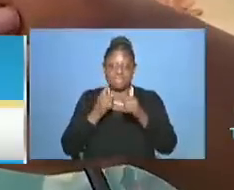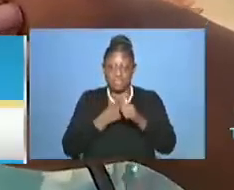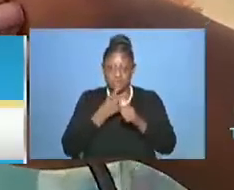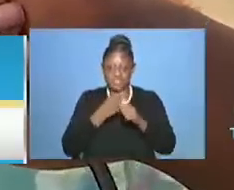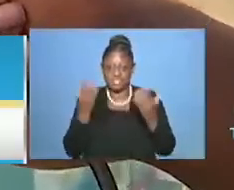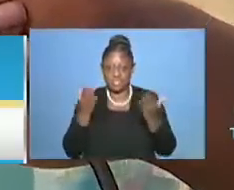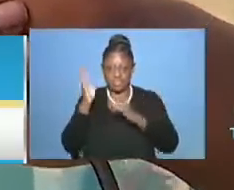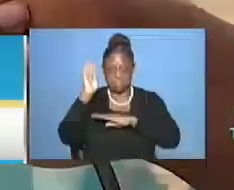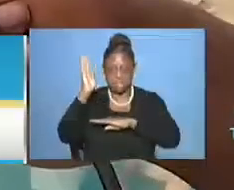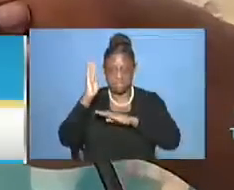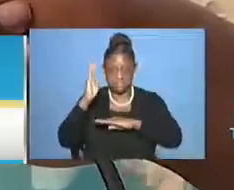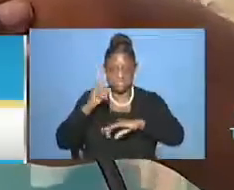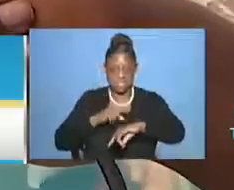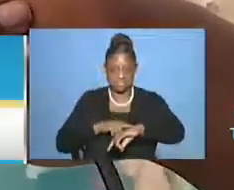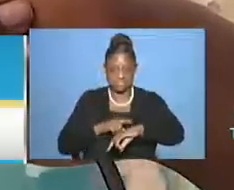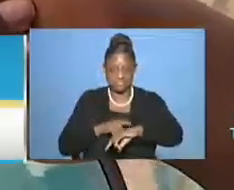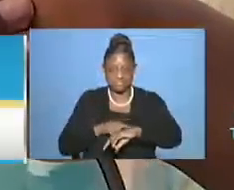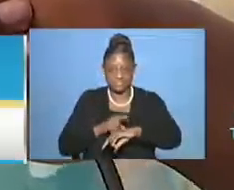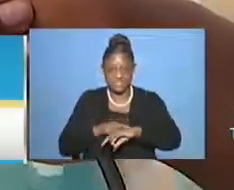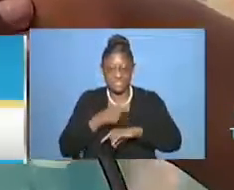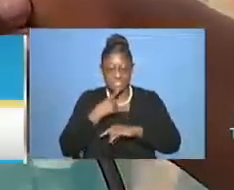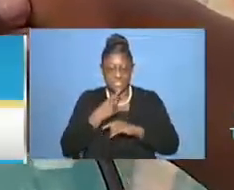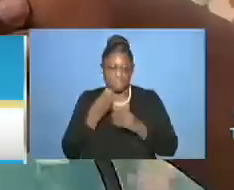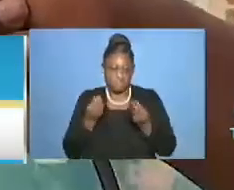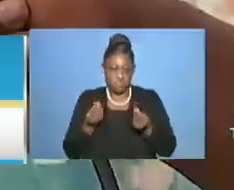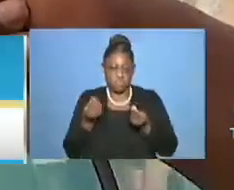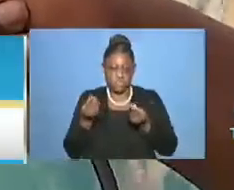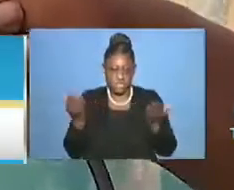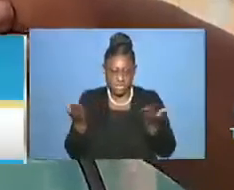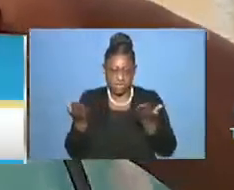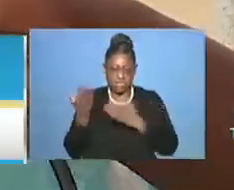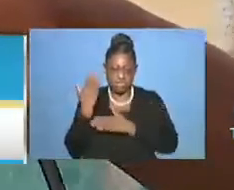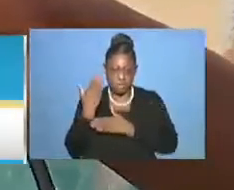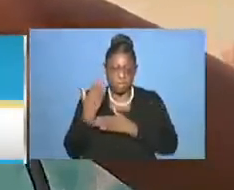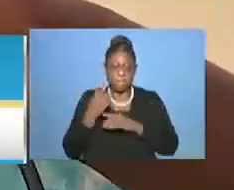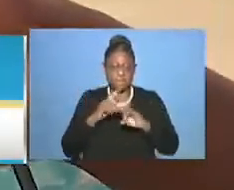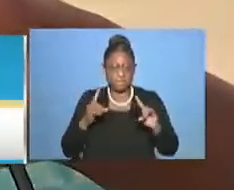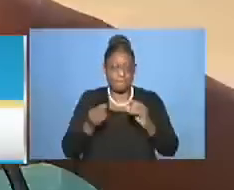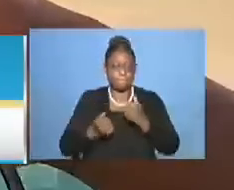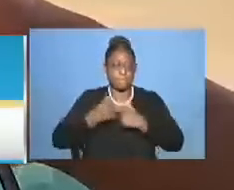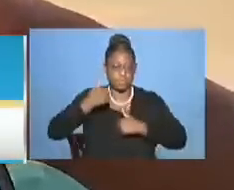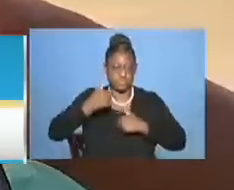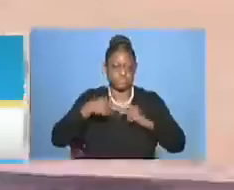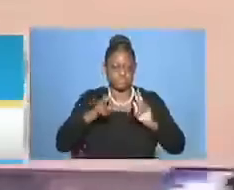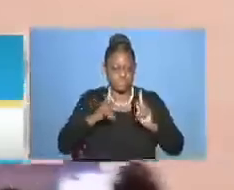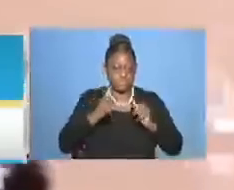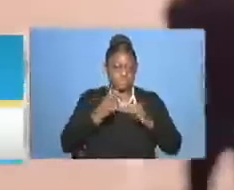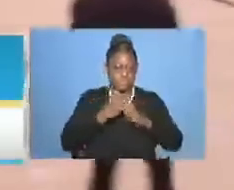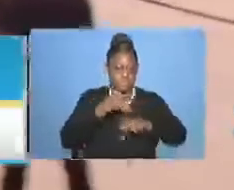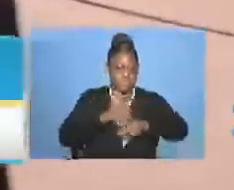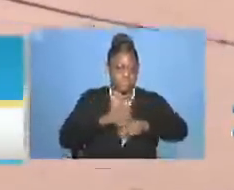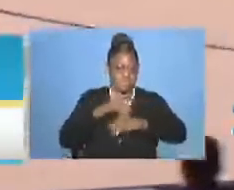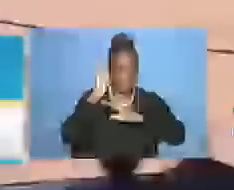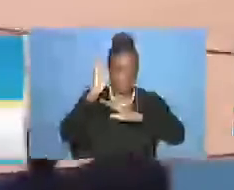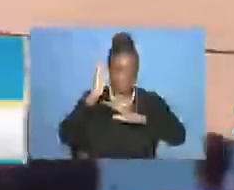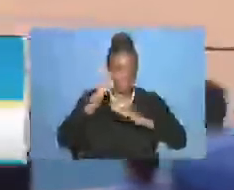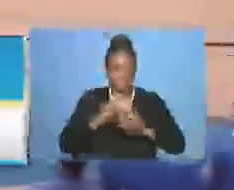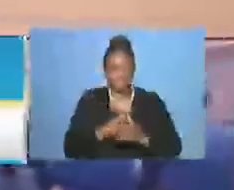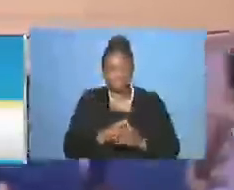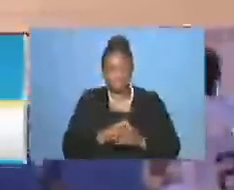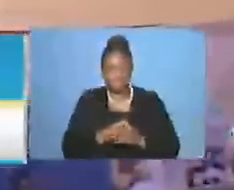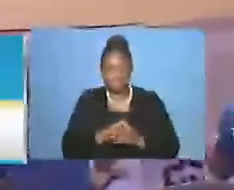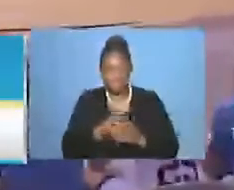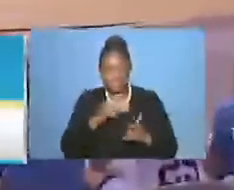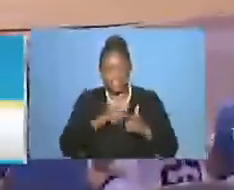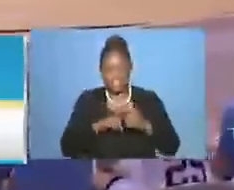Bahamas. I think we've had a couple of people that have been down here before, but for the most part, it's a lot of our first times. The Bahamas men's national team dropping